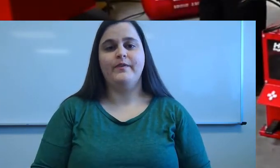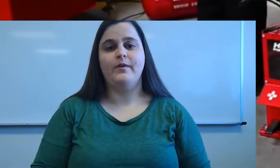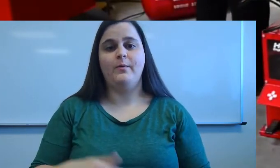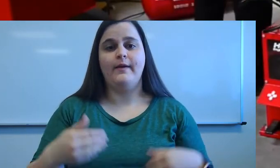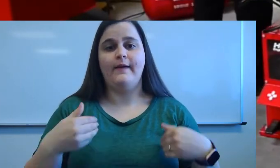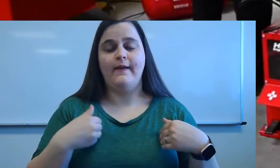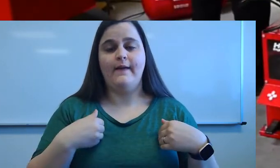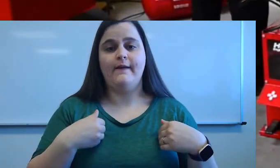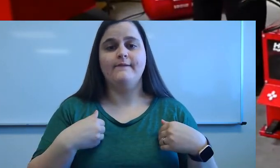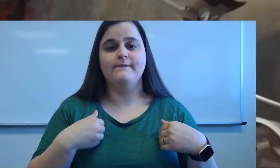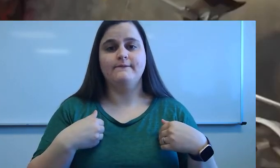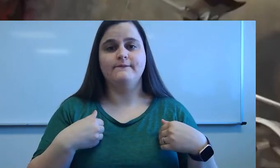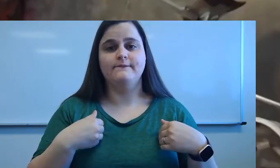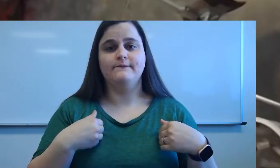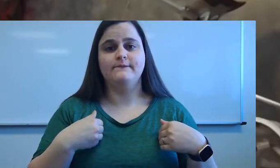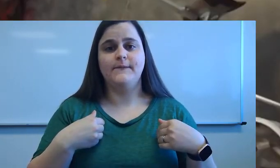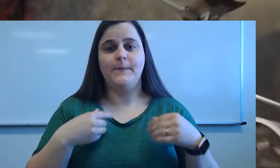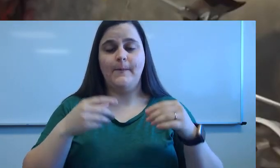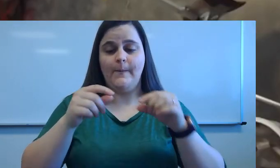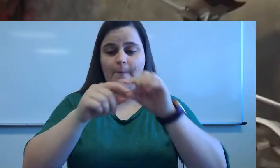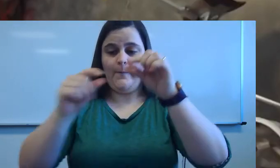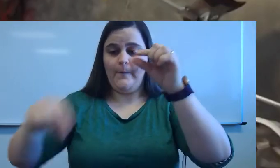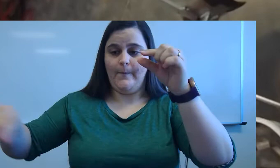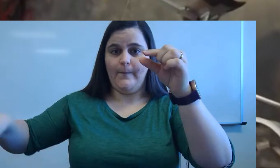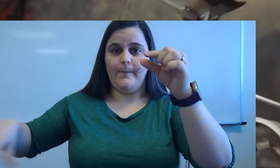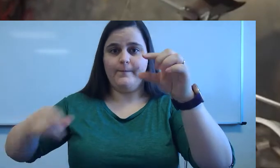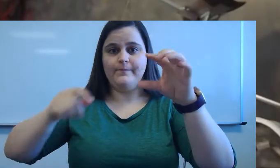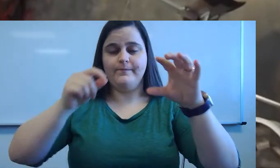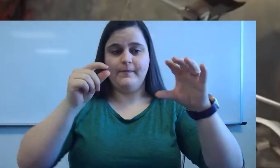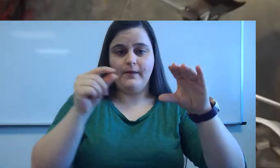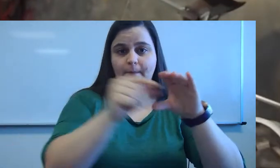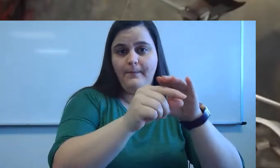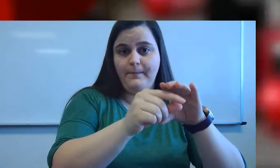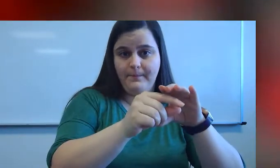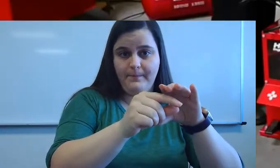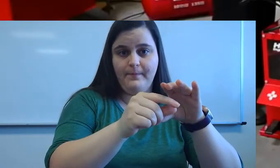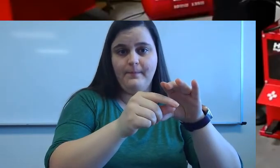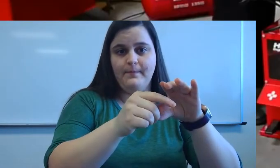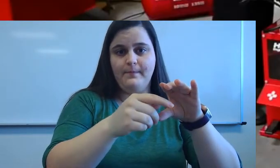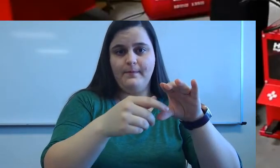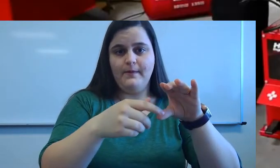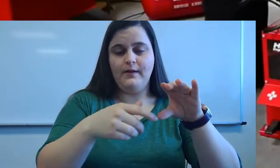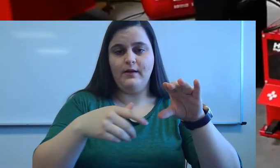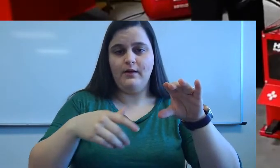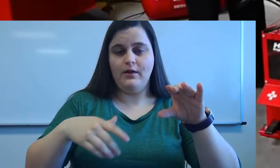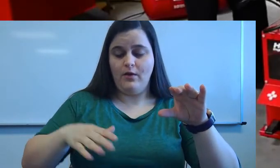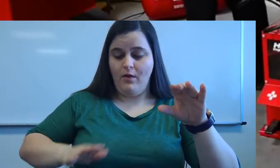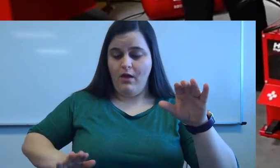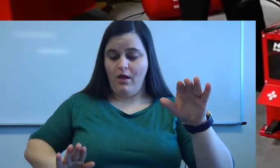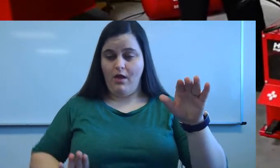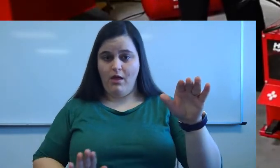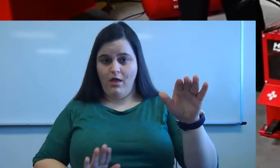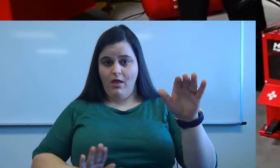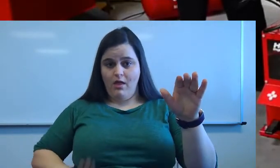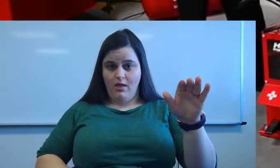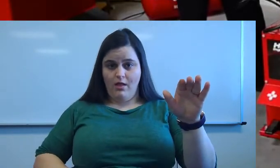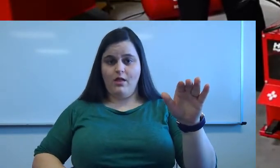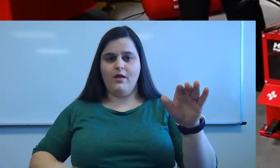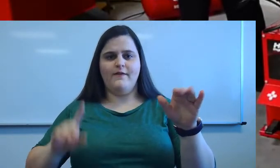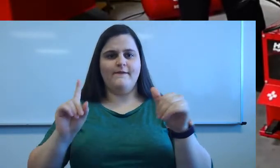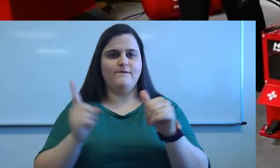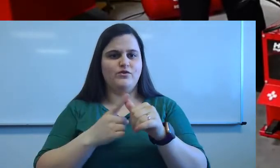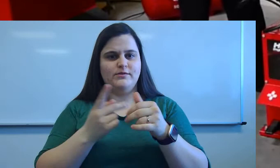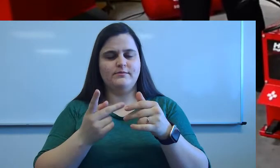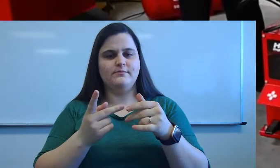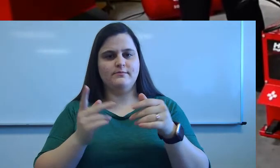So we take our inflation hose, put it on the valve stem, and we need to push down on the foot pedal only on